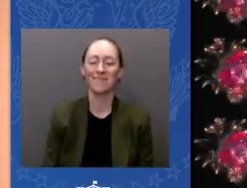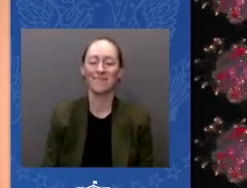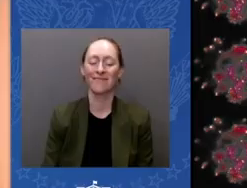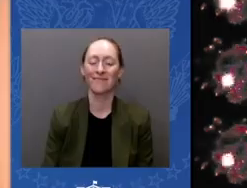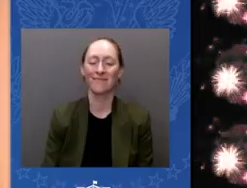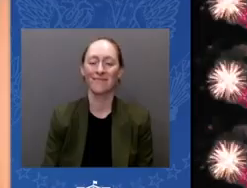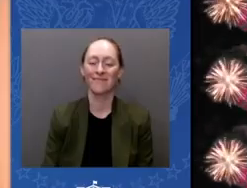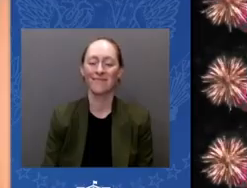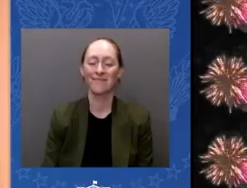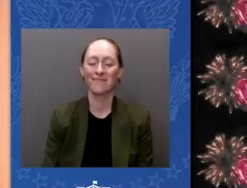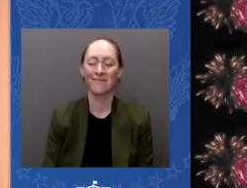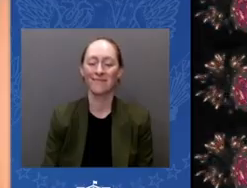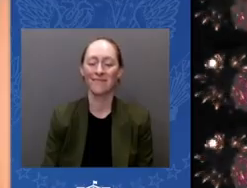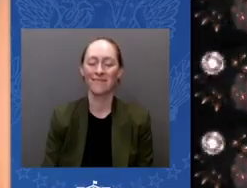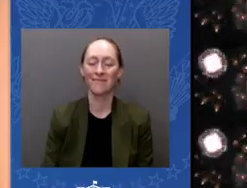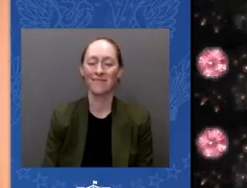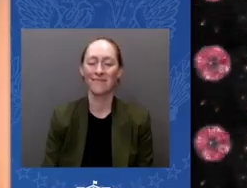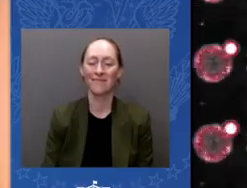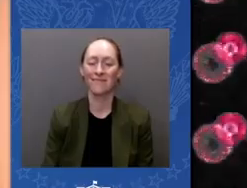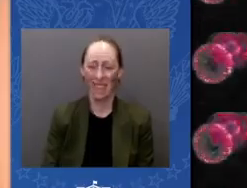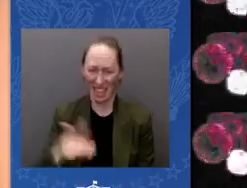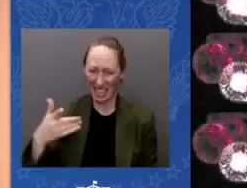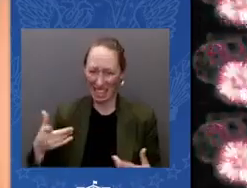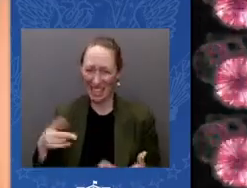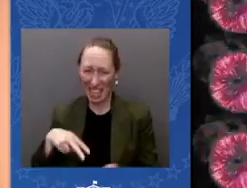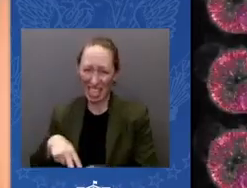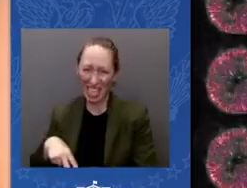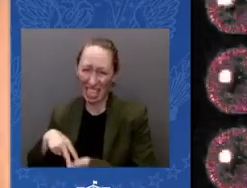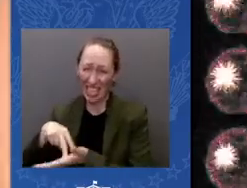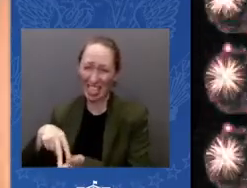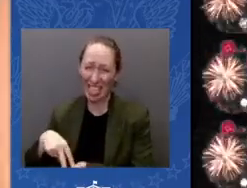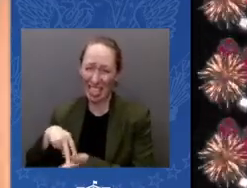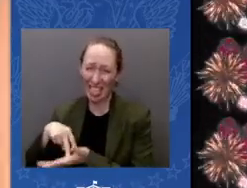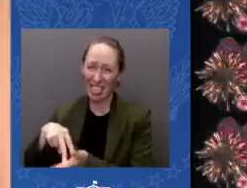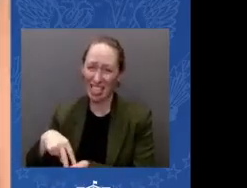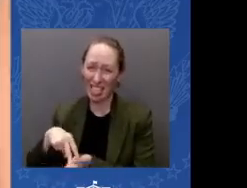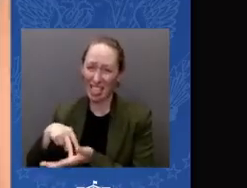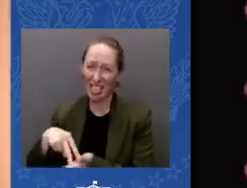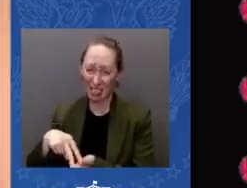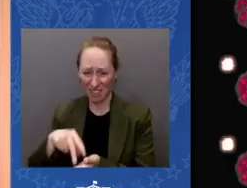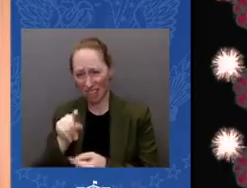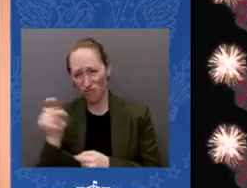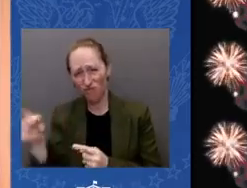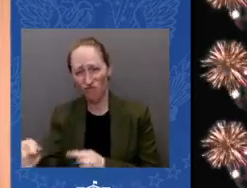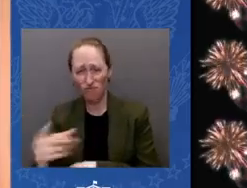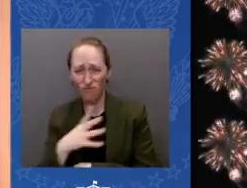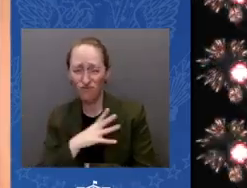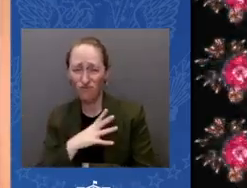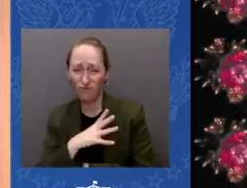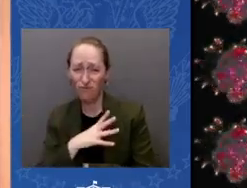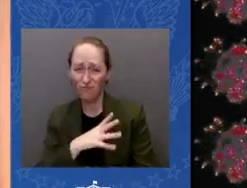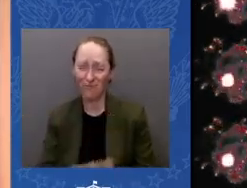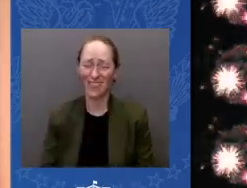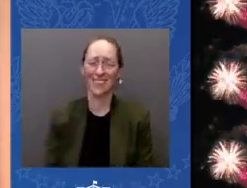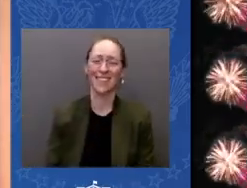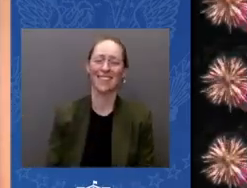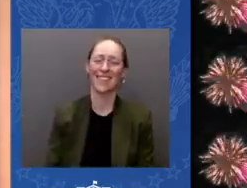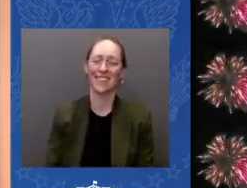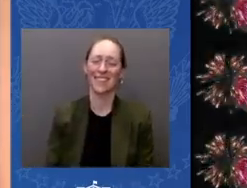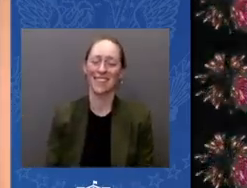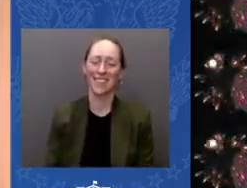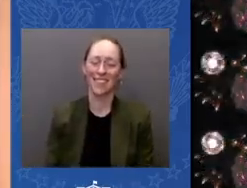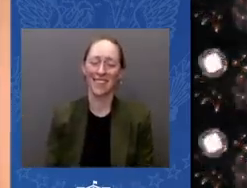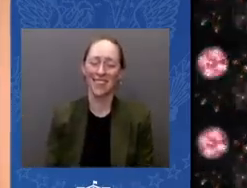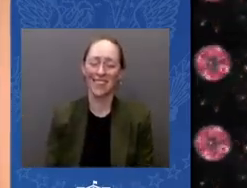Are you getting tired? You want to sit? What? Do you want me to get a seat for you? No, you okay?